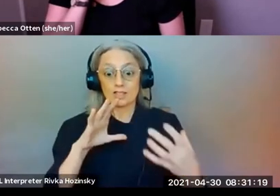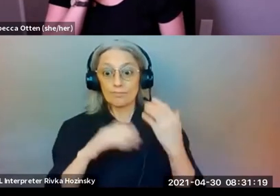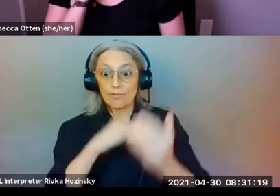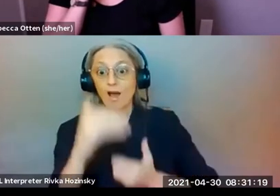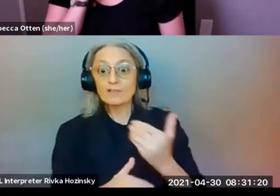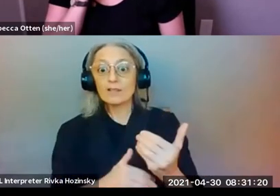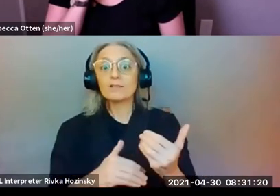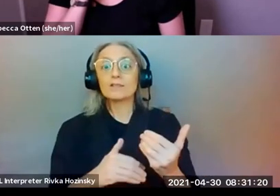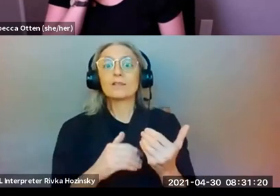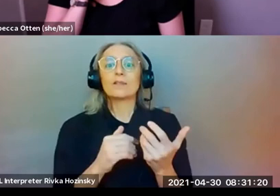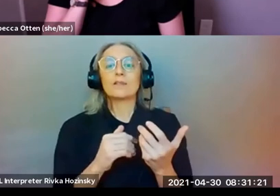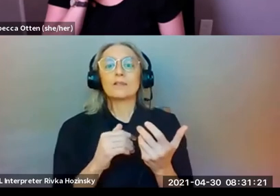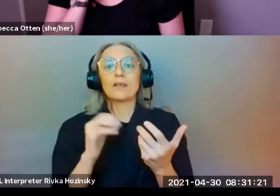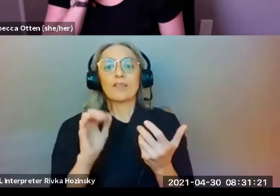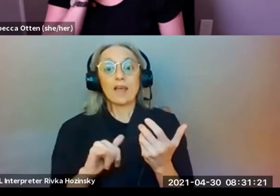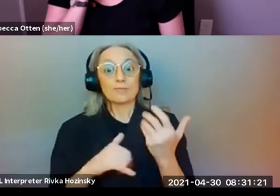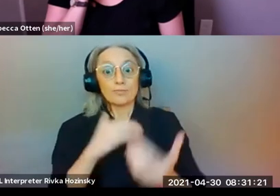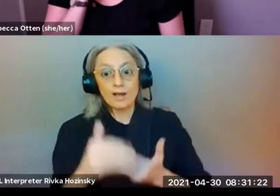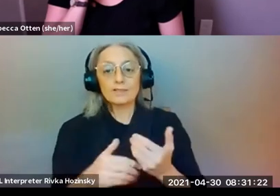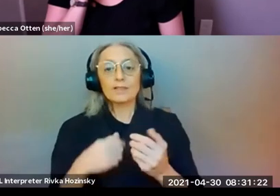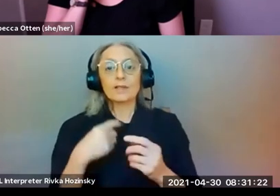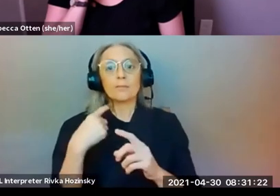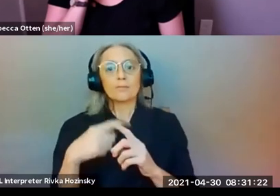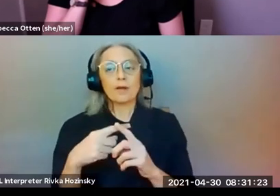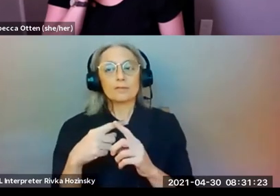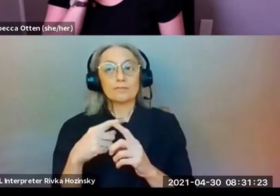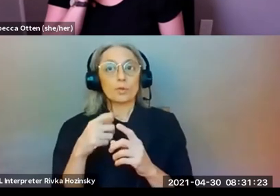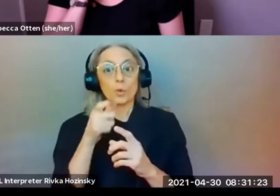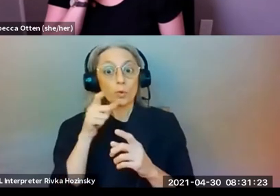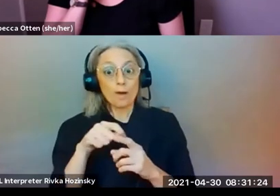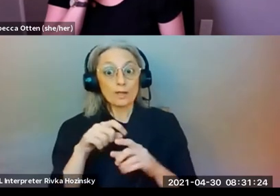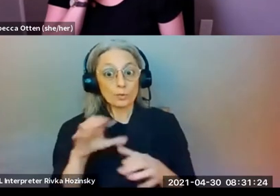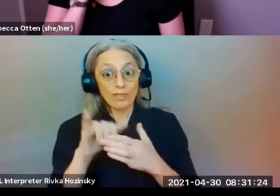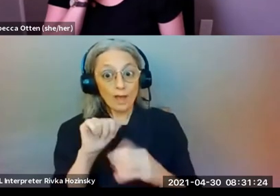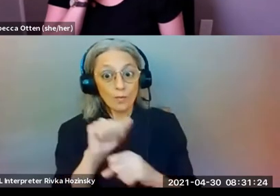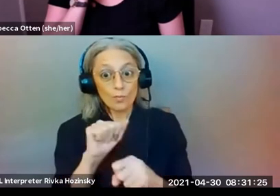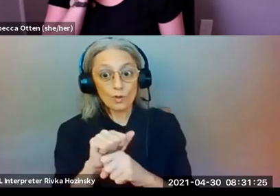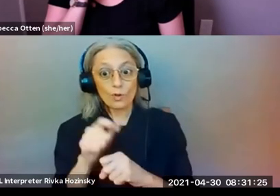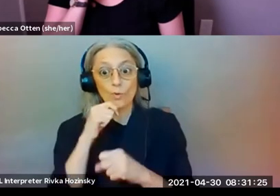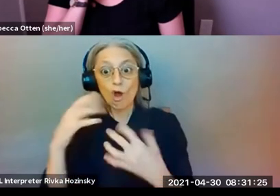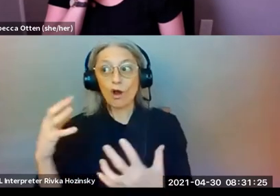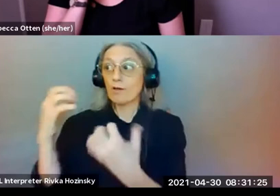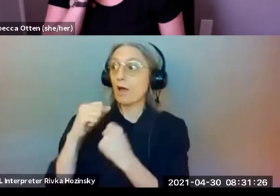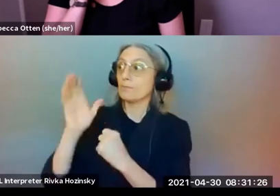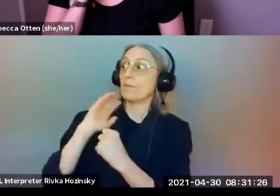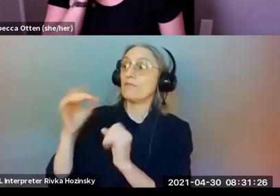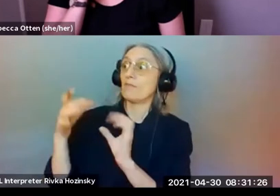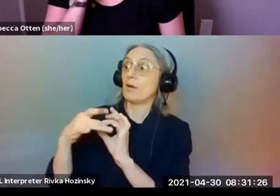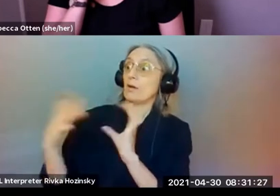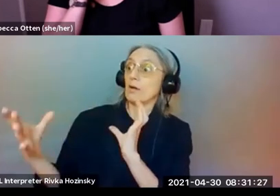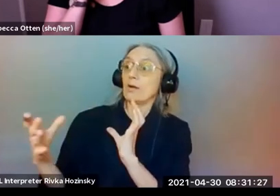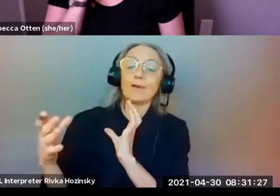and also that needs to be done by the former colonized, but it is actually a task that needs to be